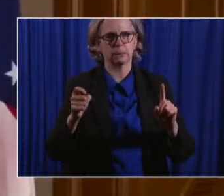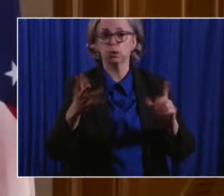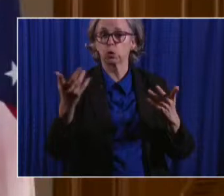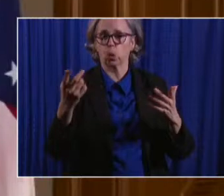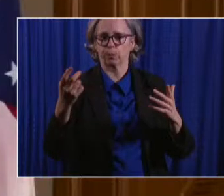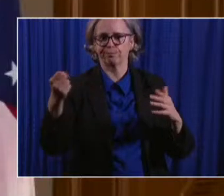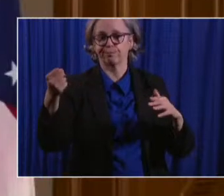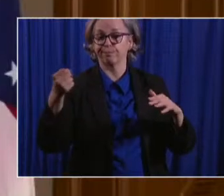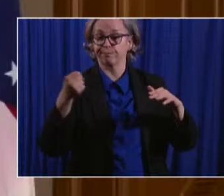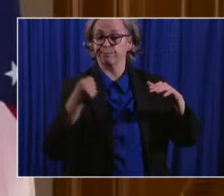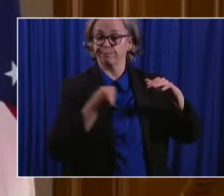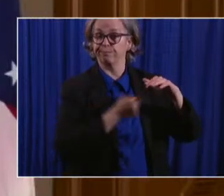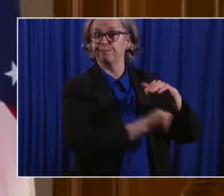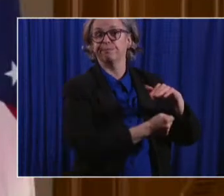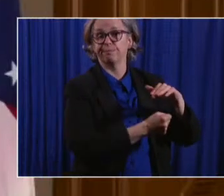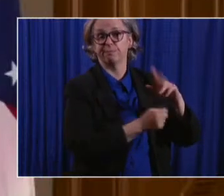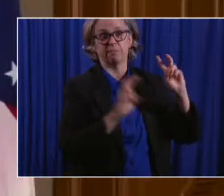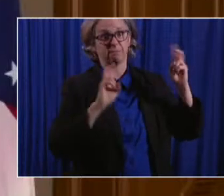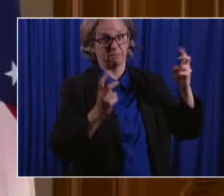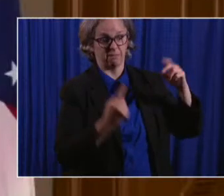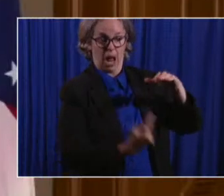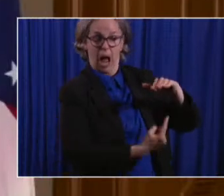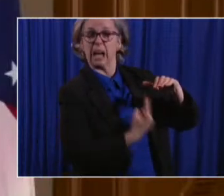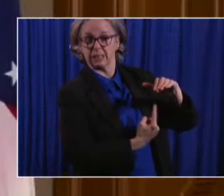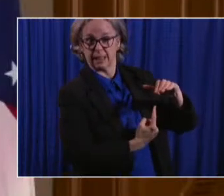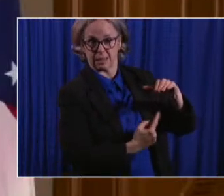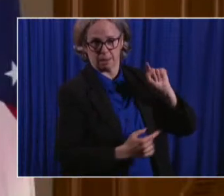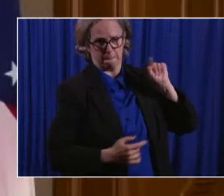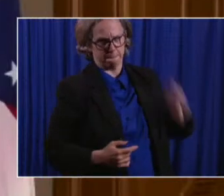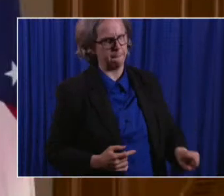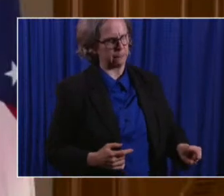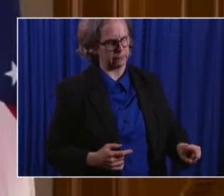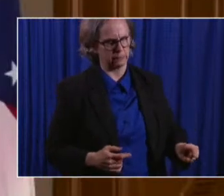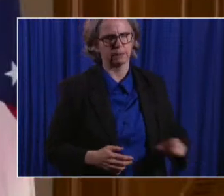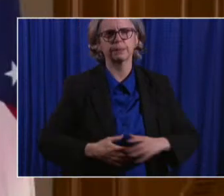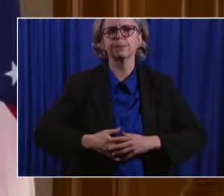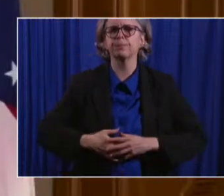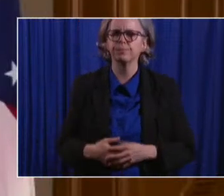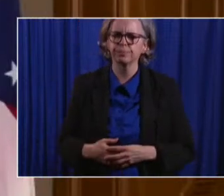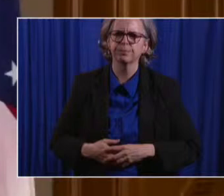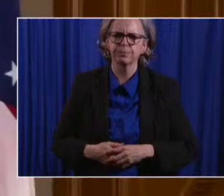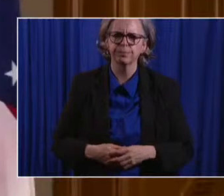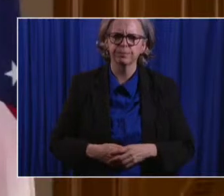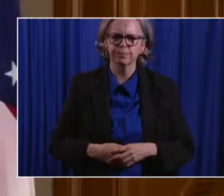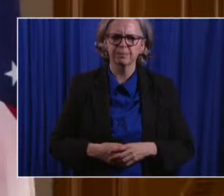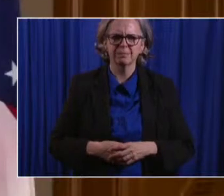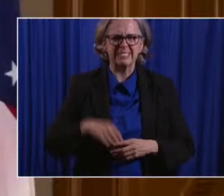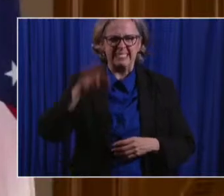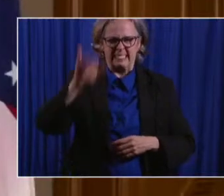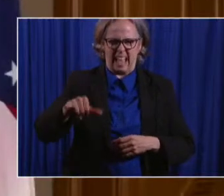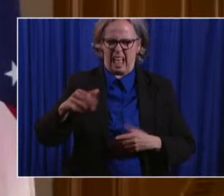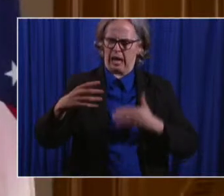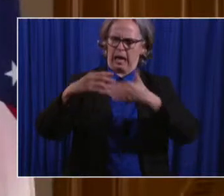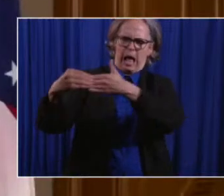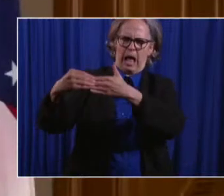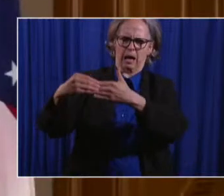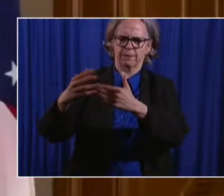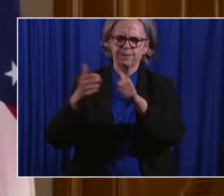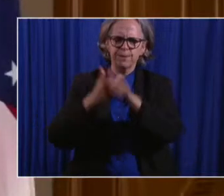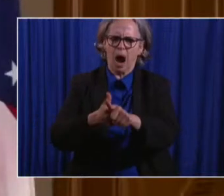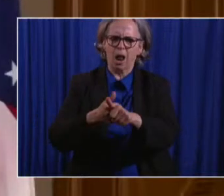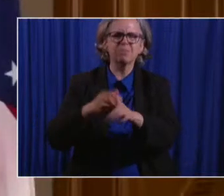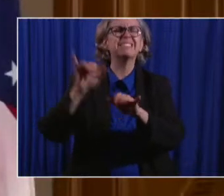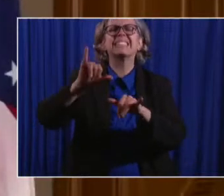in regard to isolation based upon traditional health rules, traditional